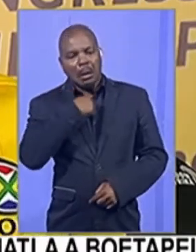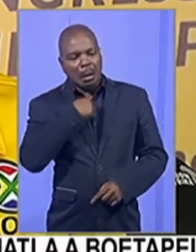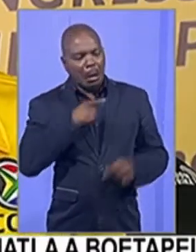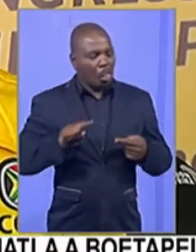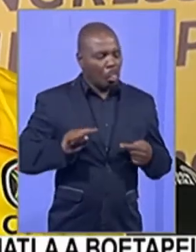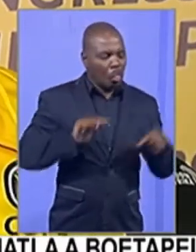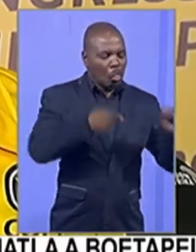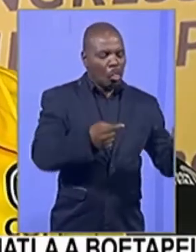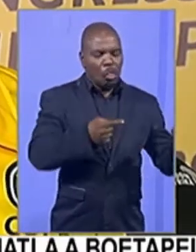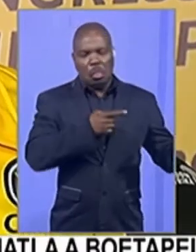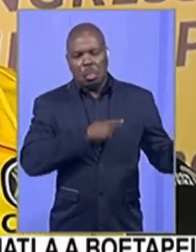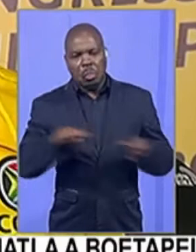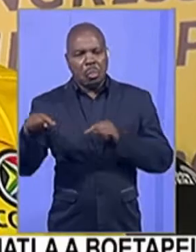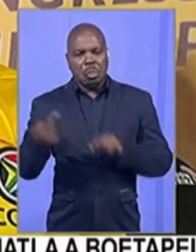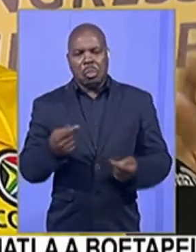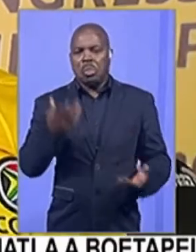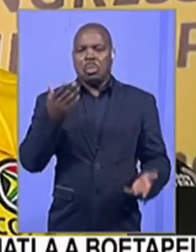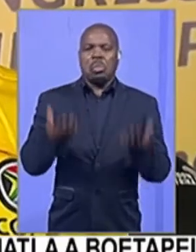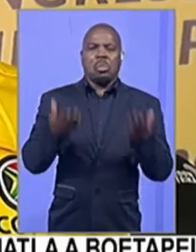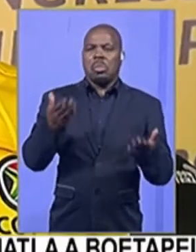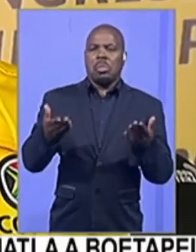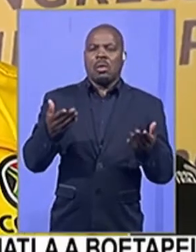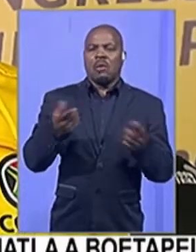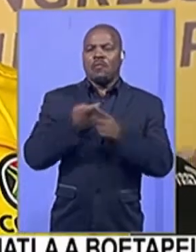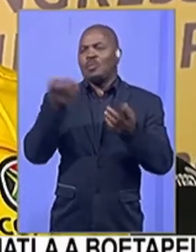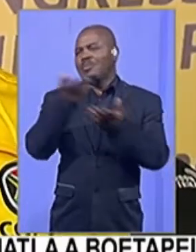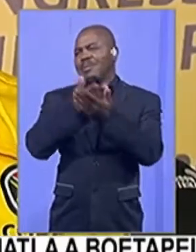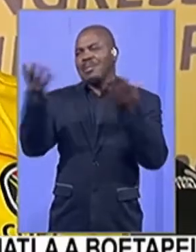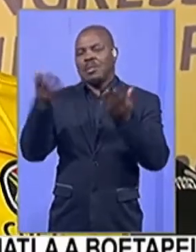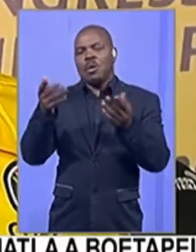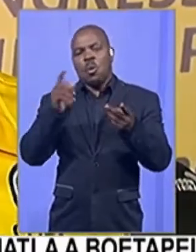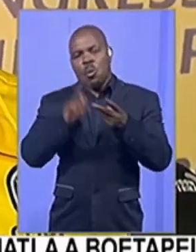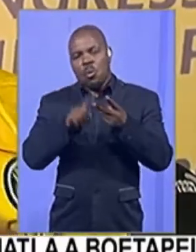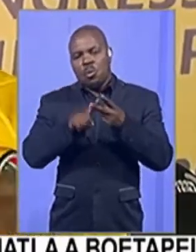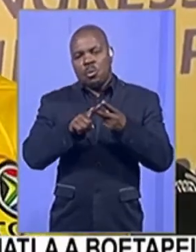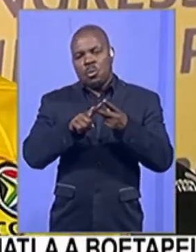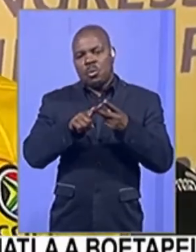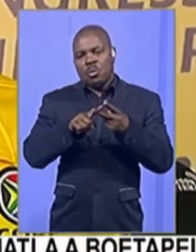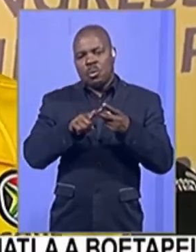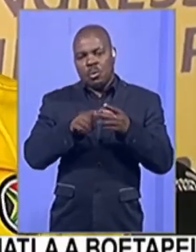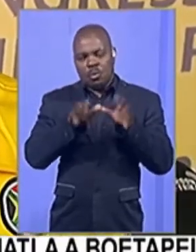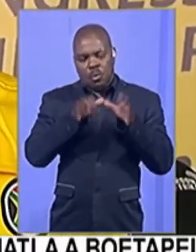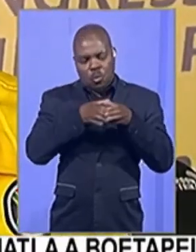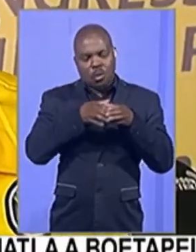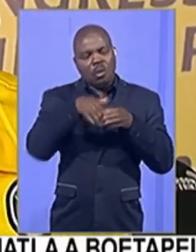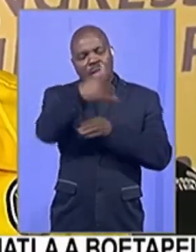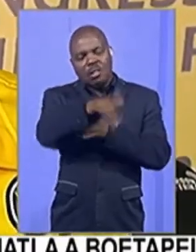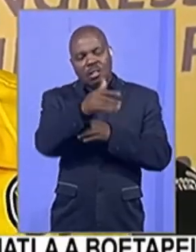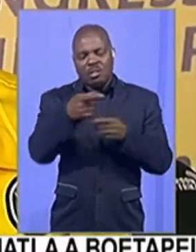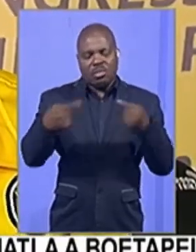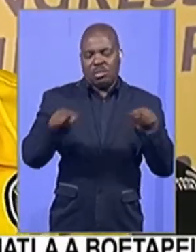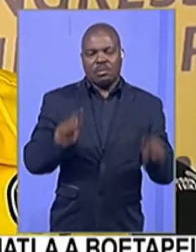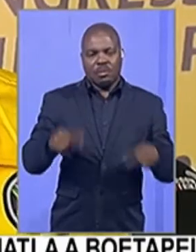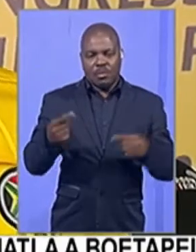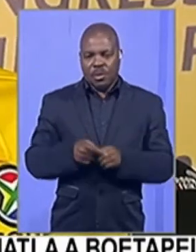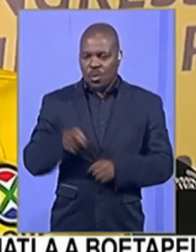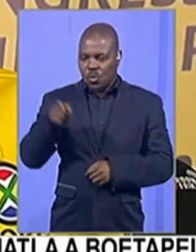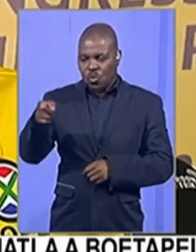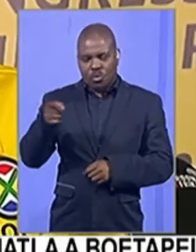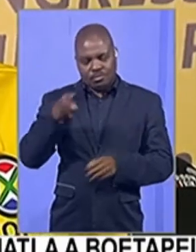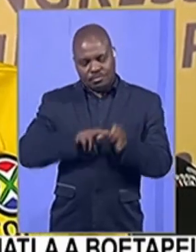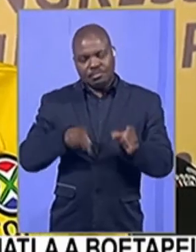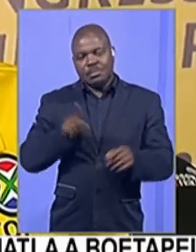this, maybe, you know, at whatever level or even beyond the borders of the organization. He must just move